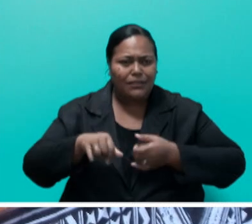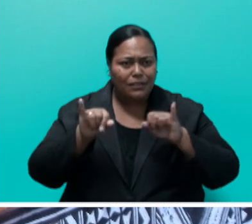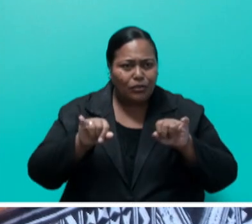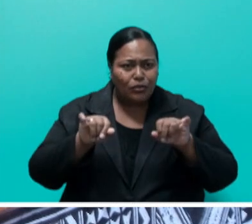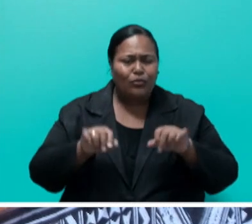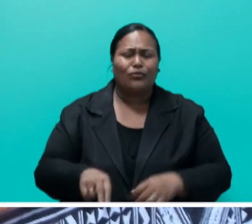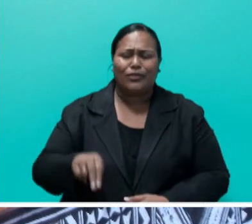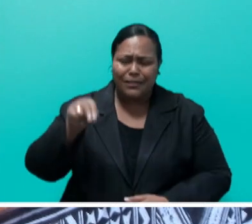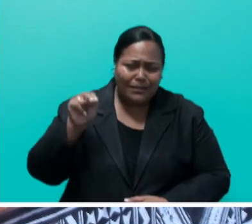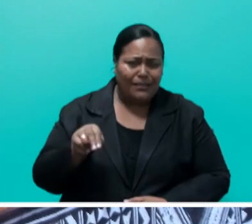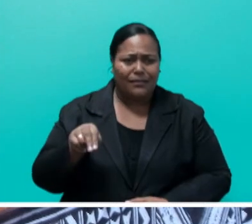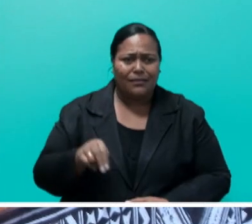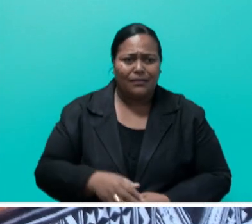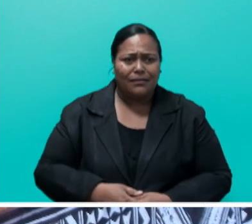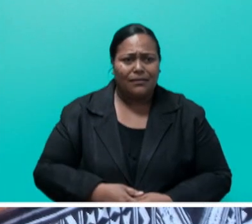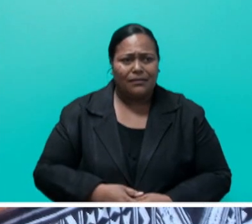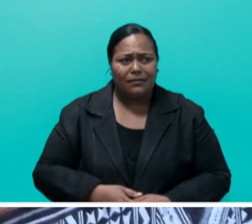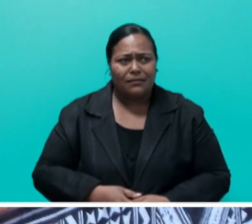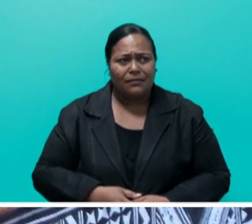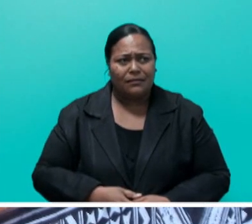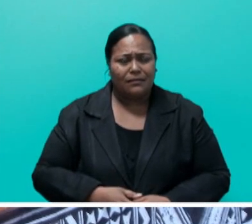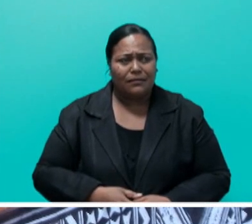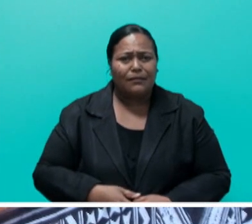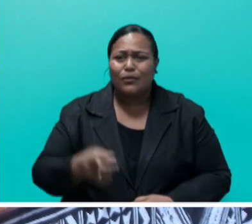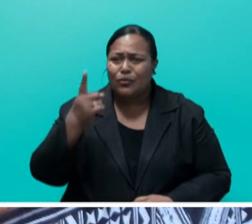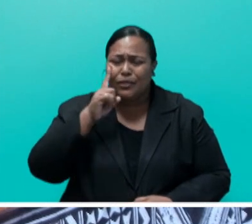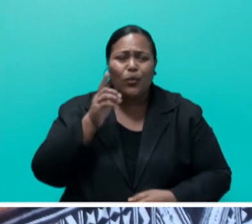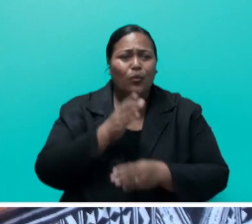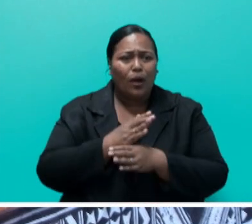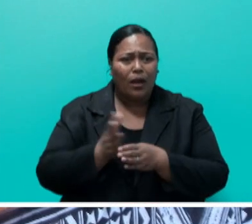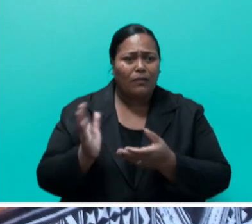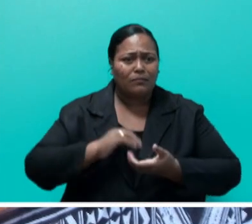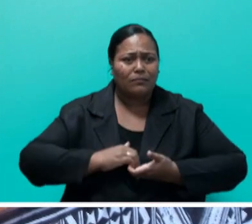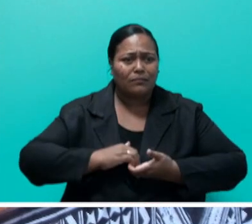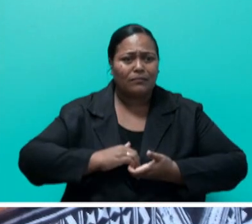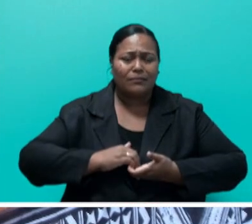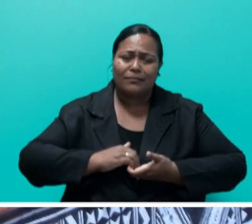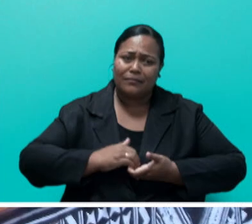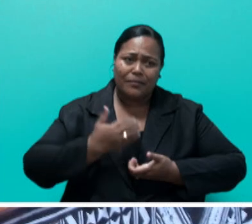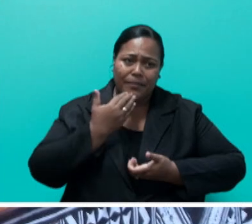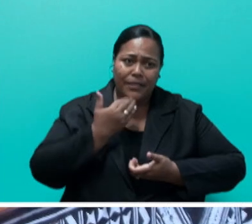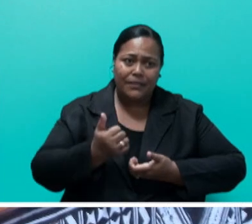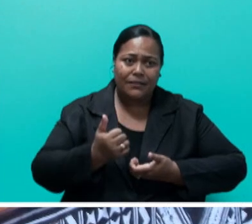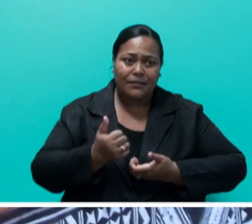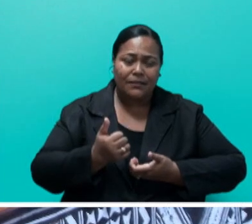need to see that we work hand in hand in this and try and